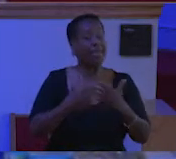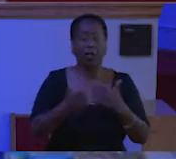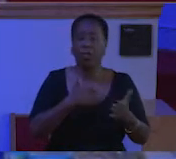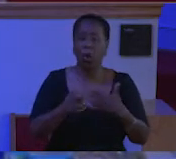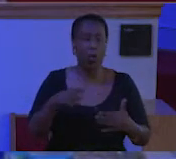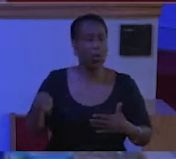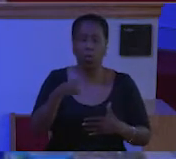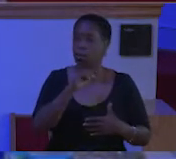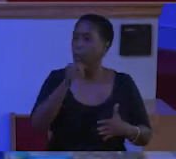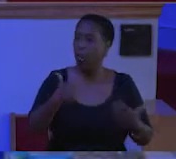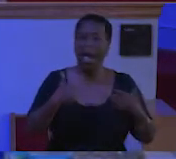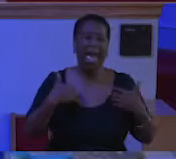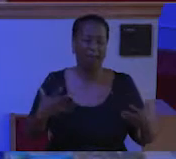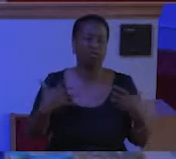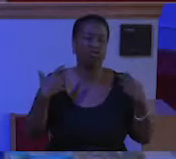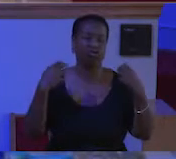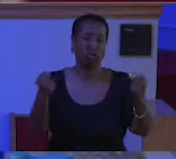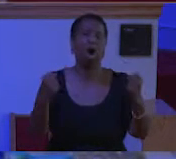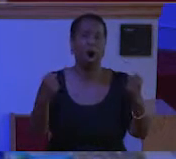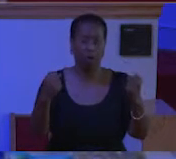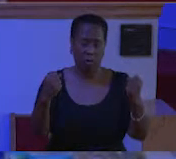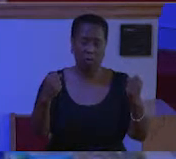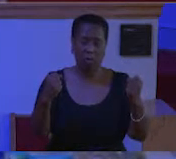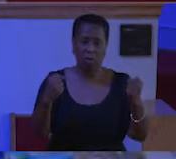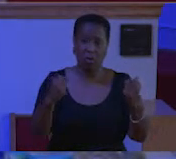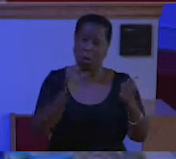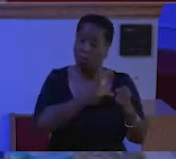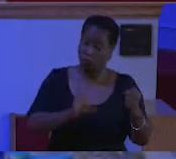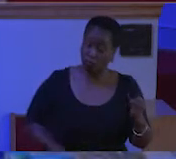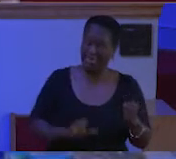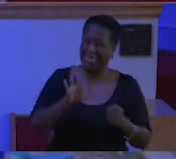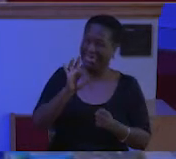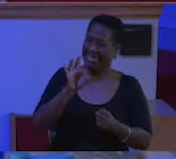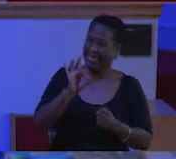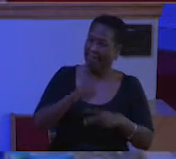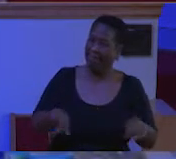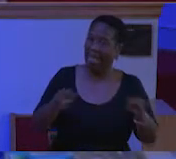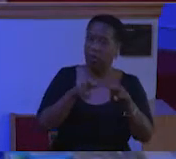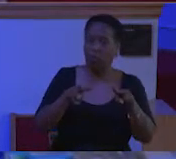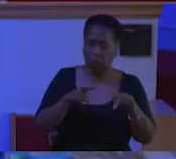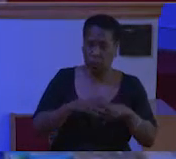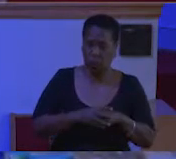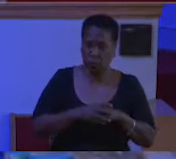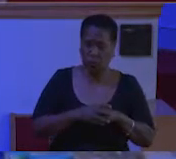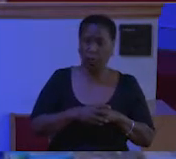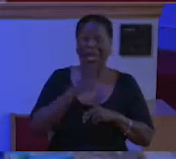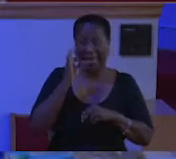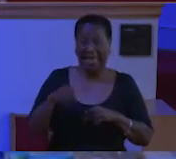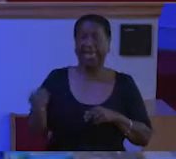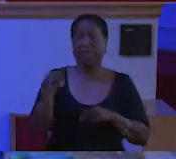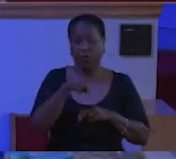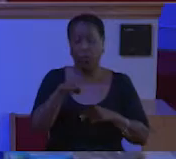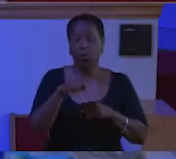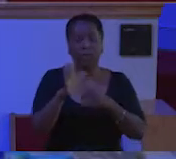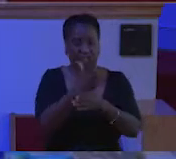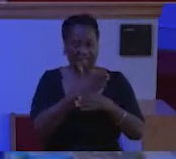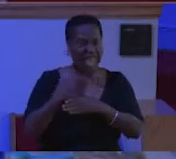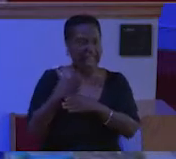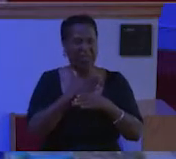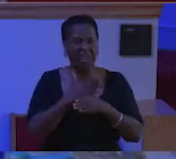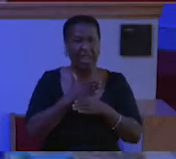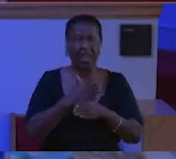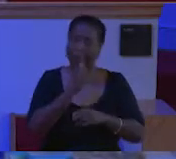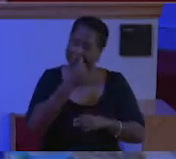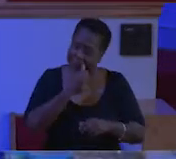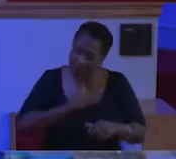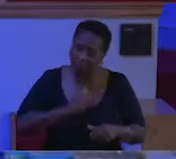you don't have the strongest of Christian values and virtues, but if you're sharing in the